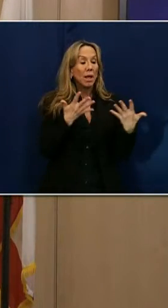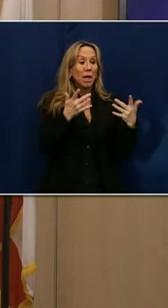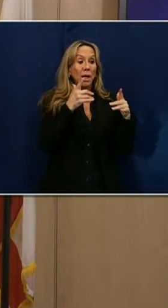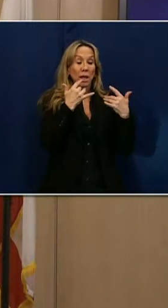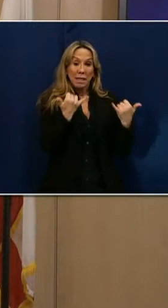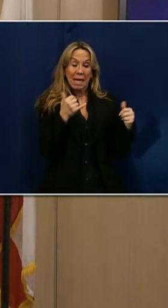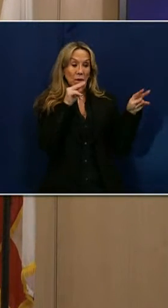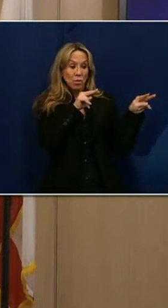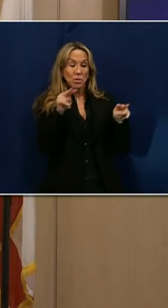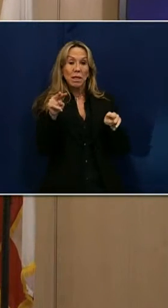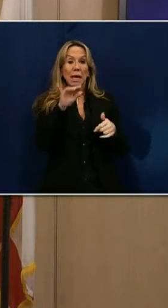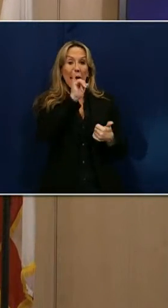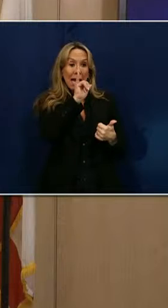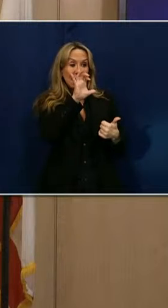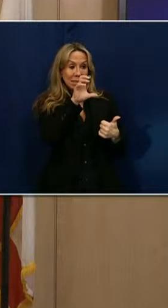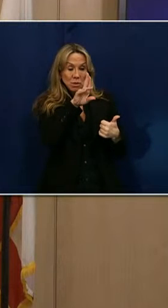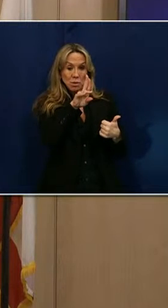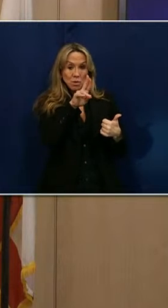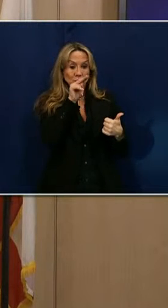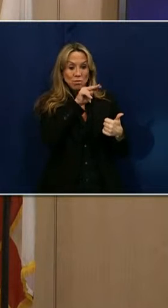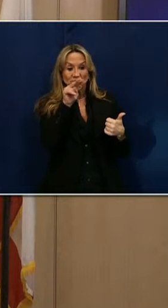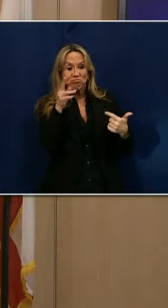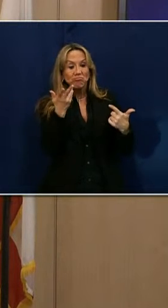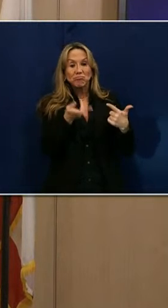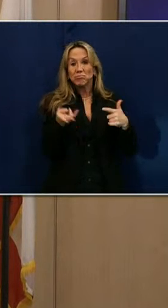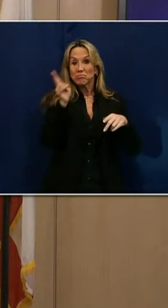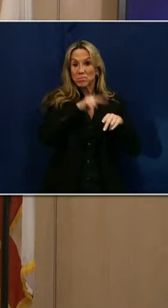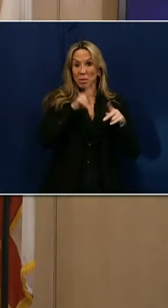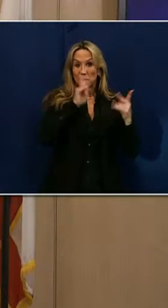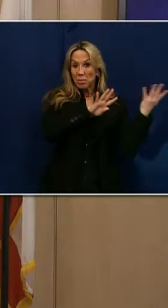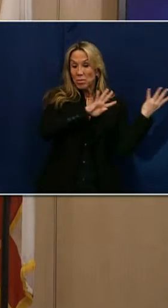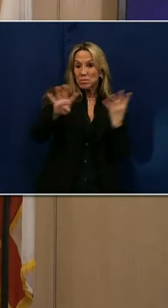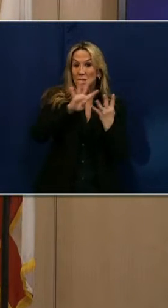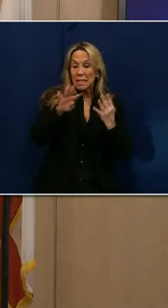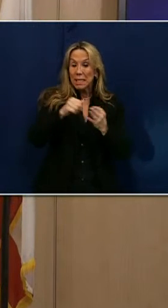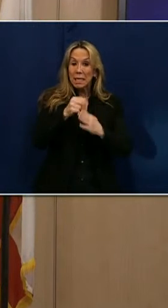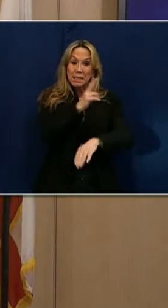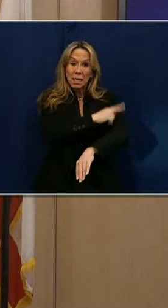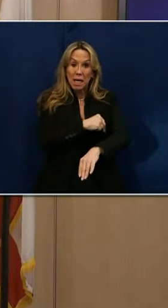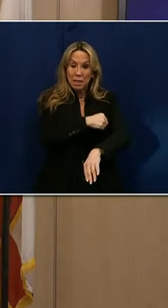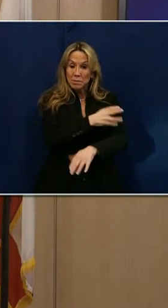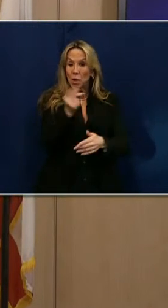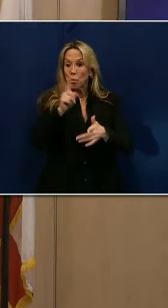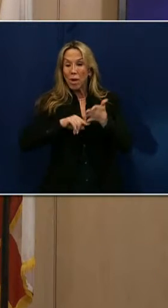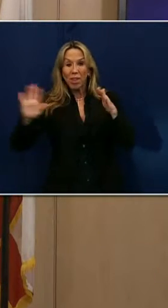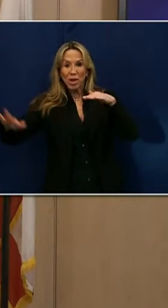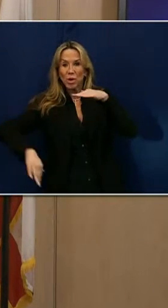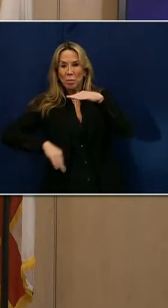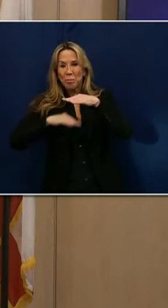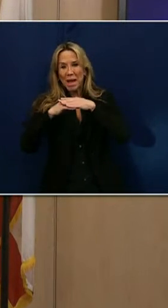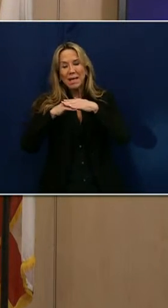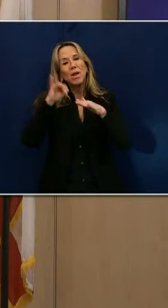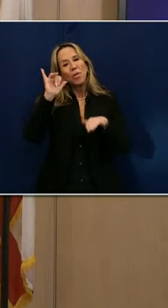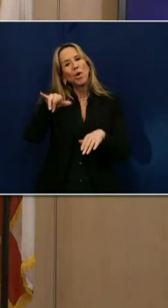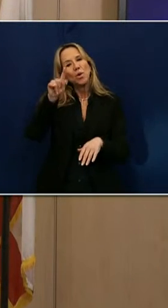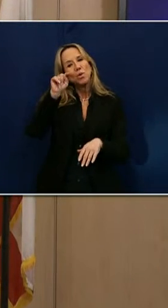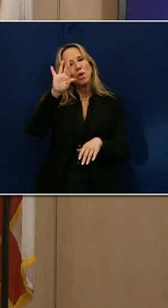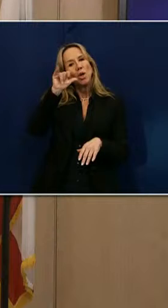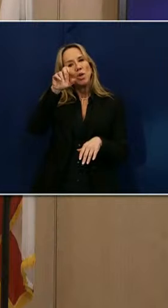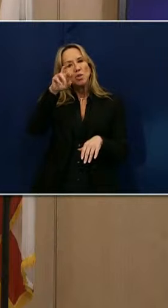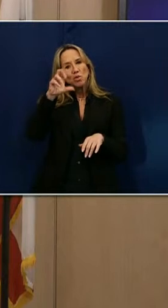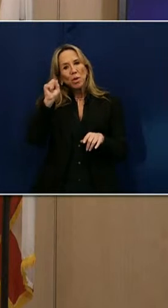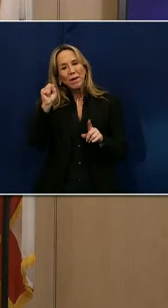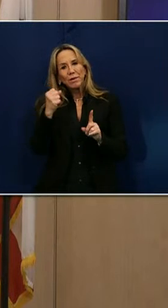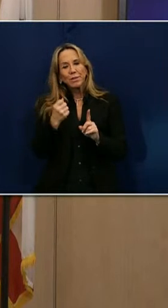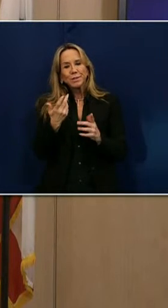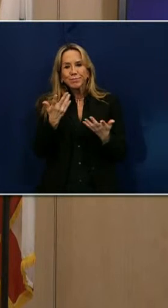hospital, increasing hospitalization, as well as hospital capacity. Those are the triggers, and those are the triggers that you see